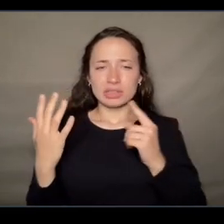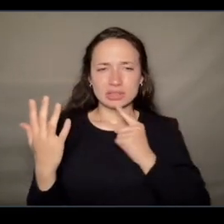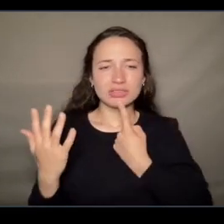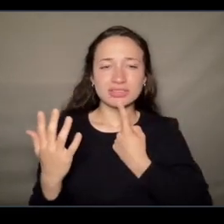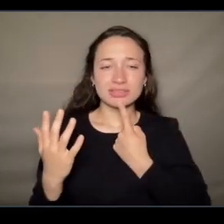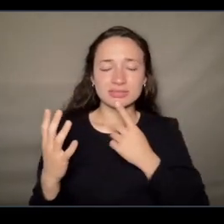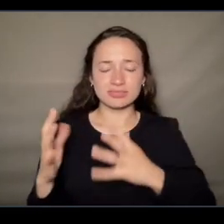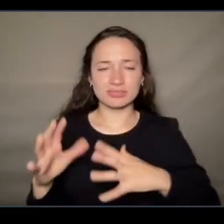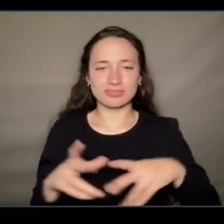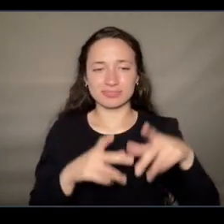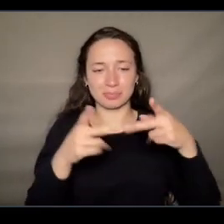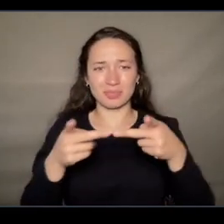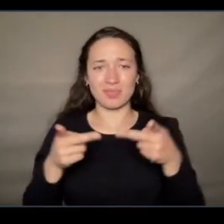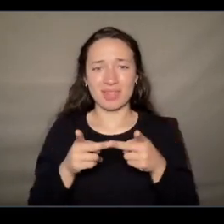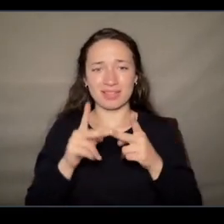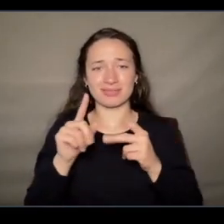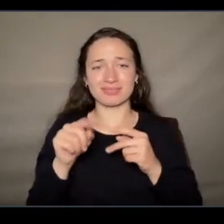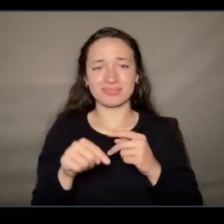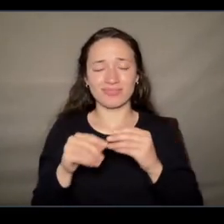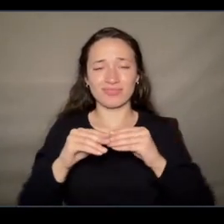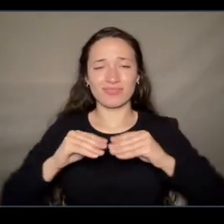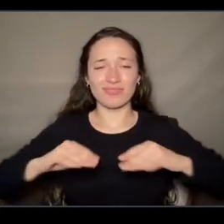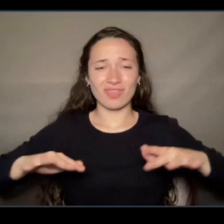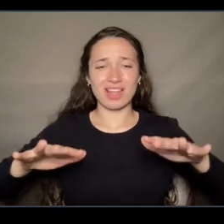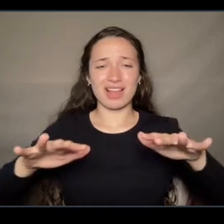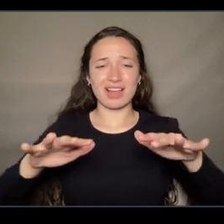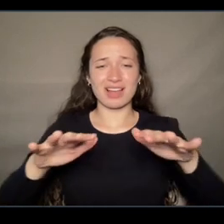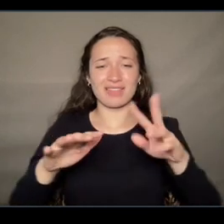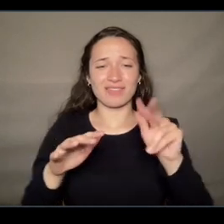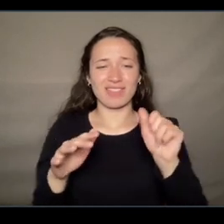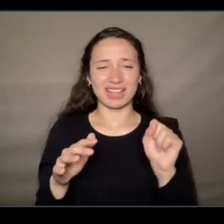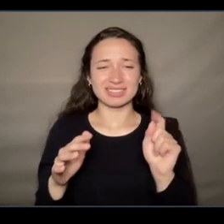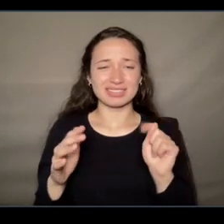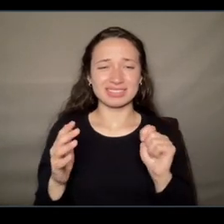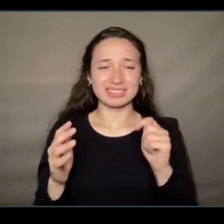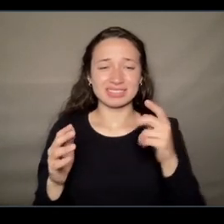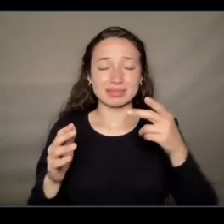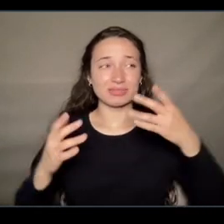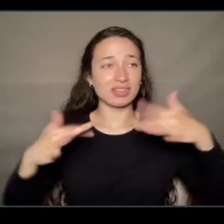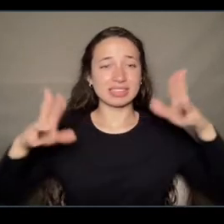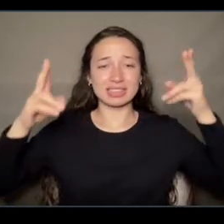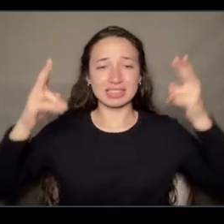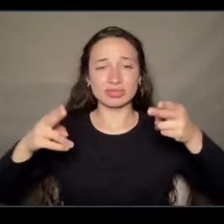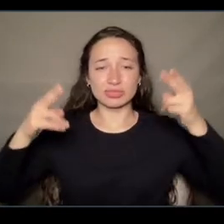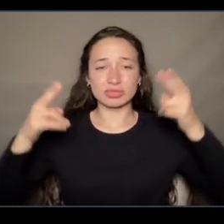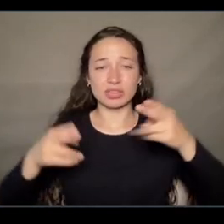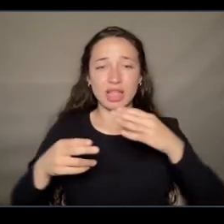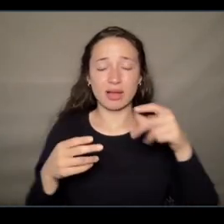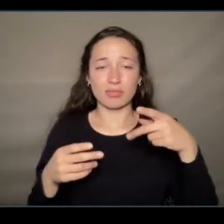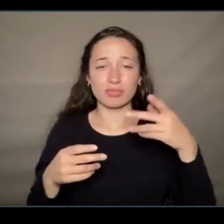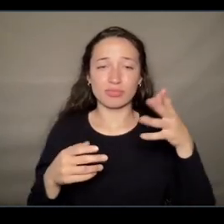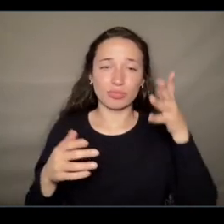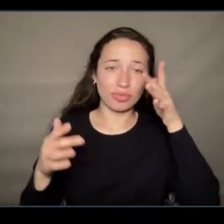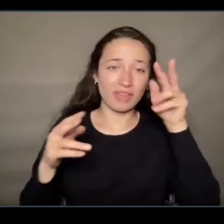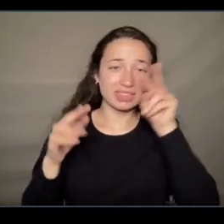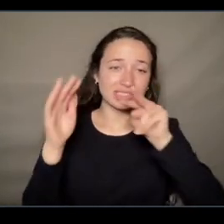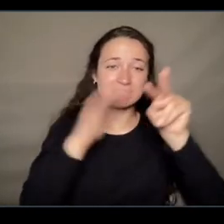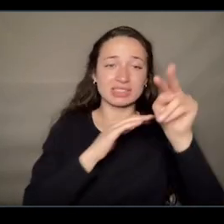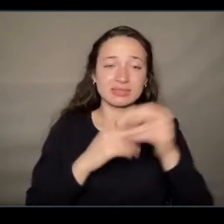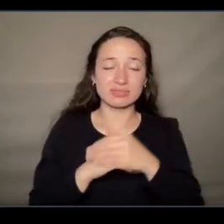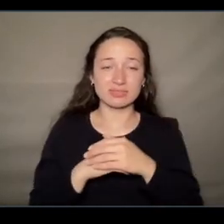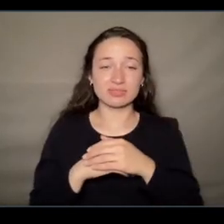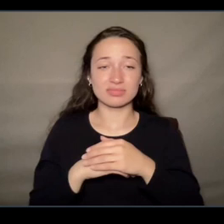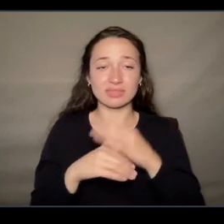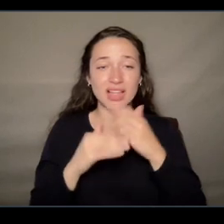joy, serious enough, takes its place in the vast play of history and prophecy.